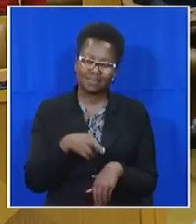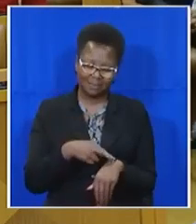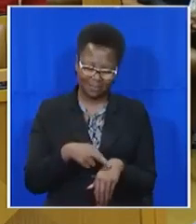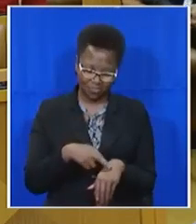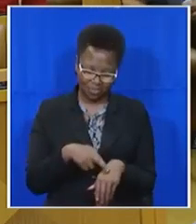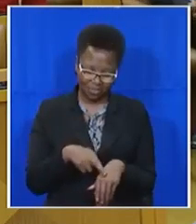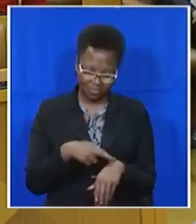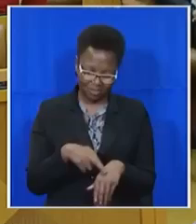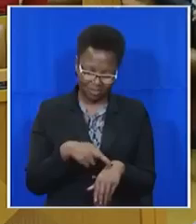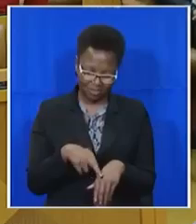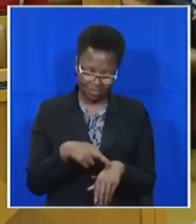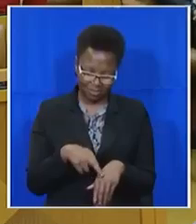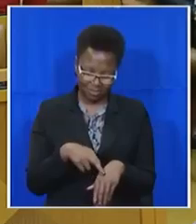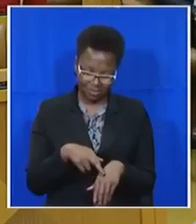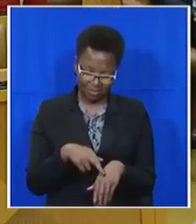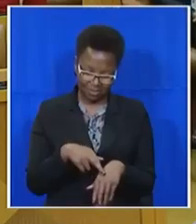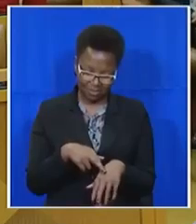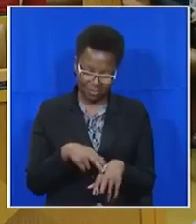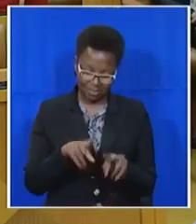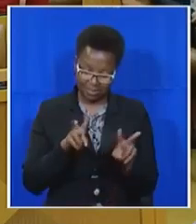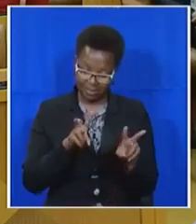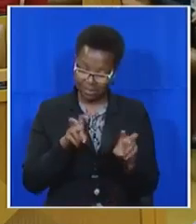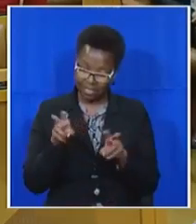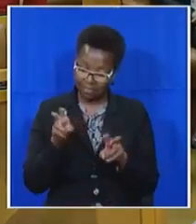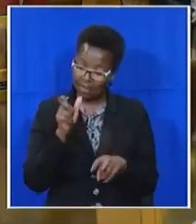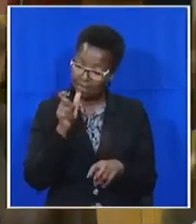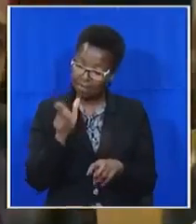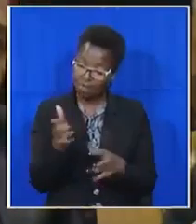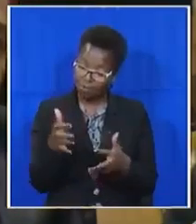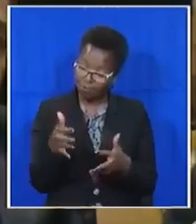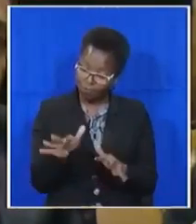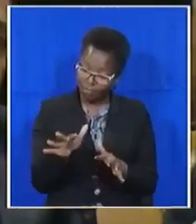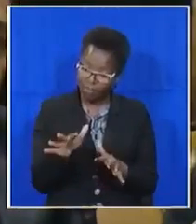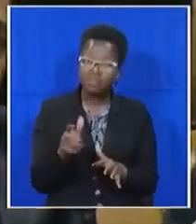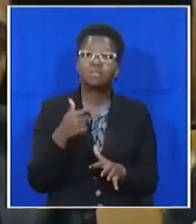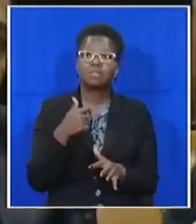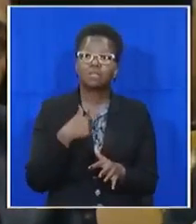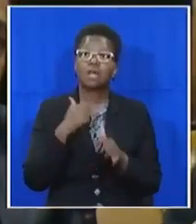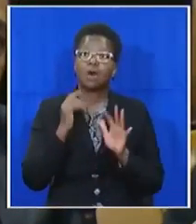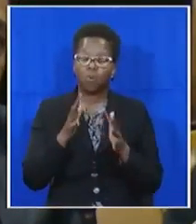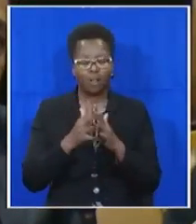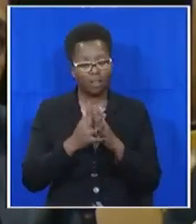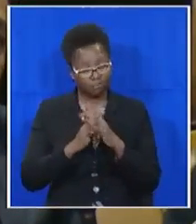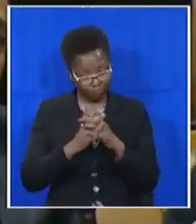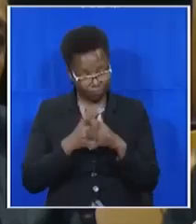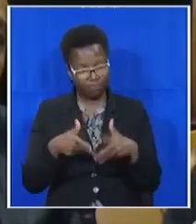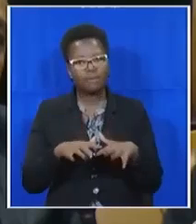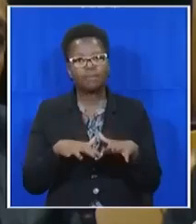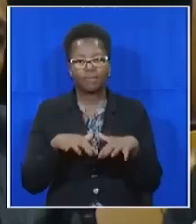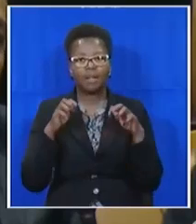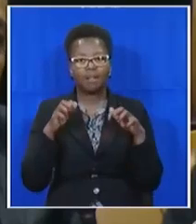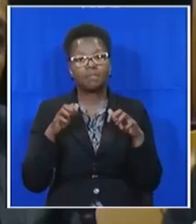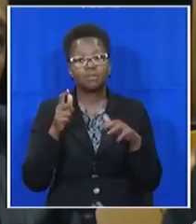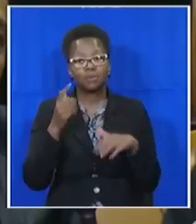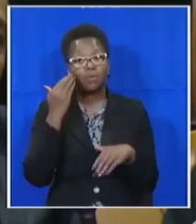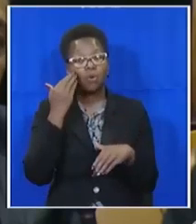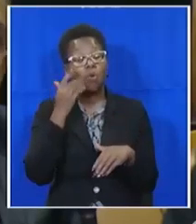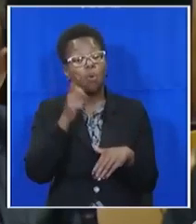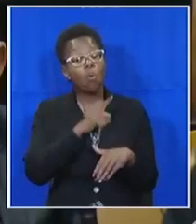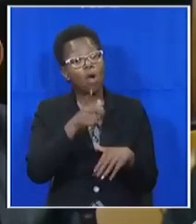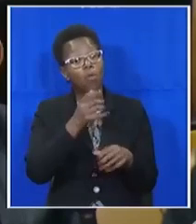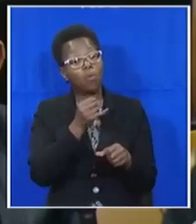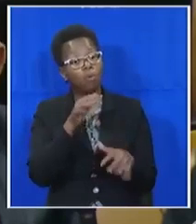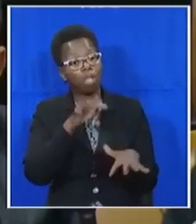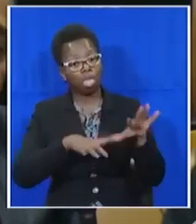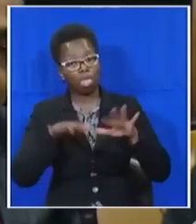member... the statement he has made, or else I will disrupt your proceedings. And you know why you will be hesitant to rule on him?